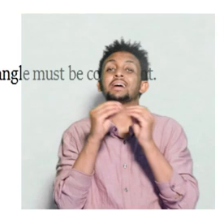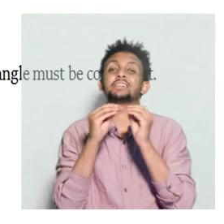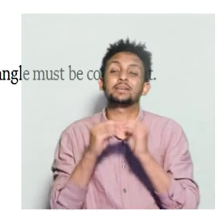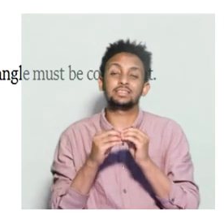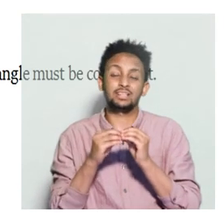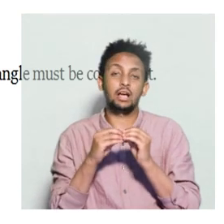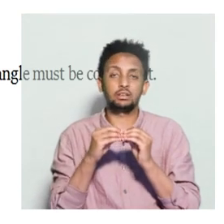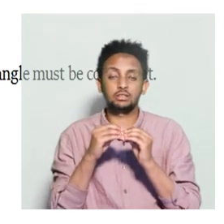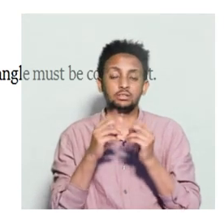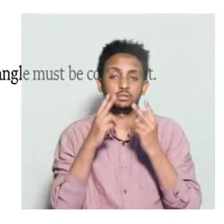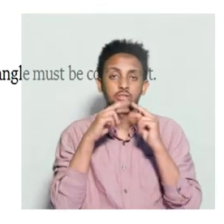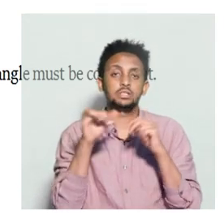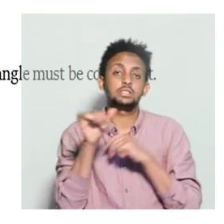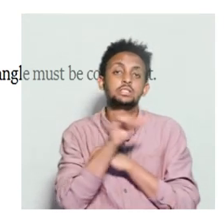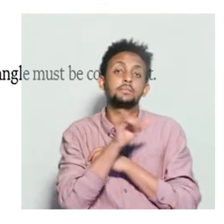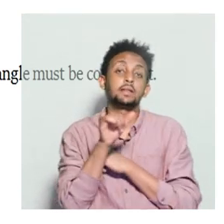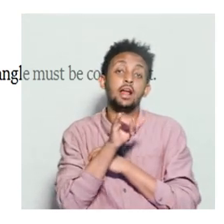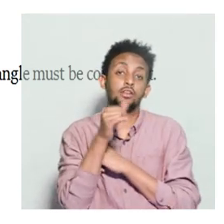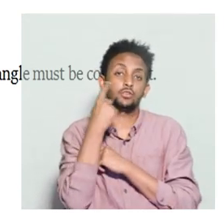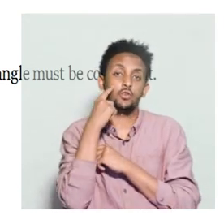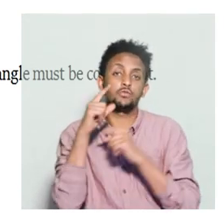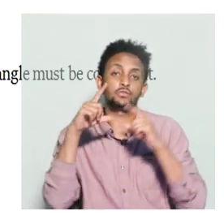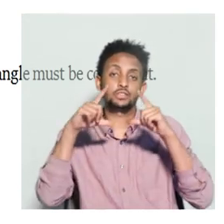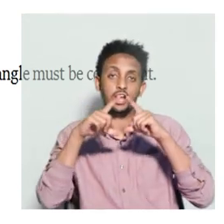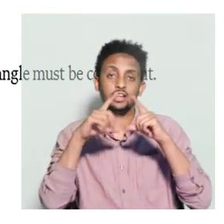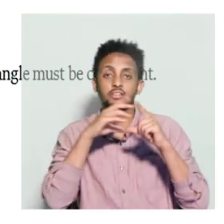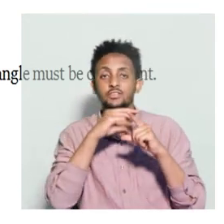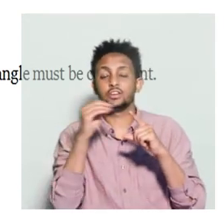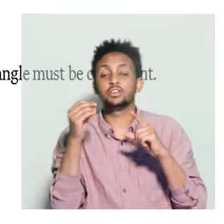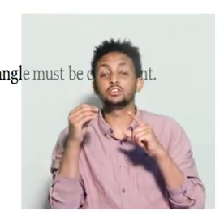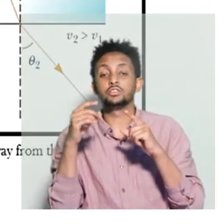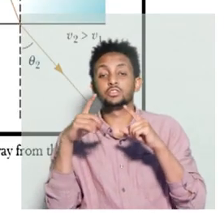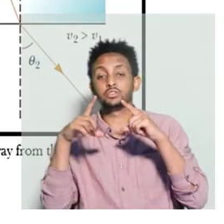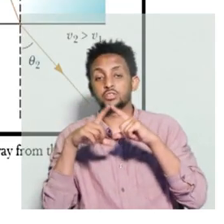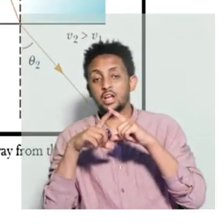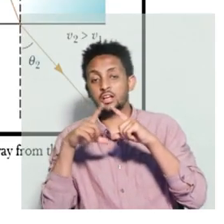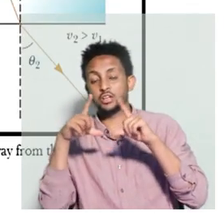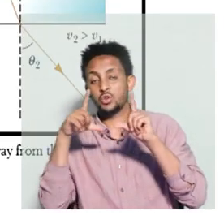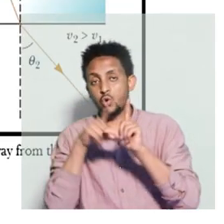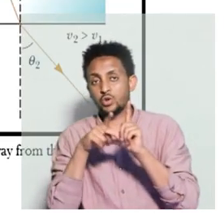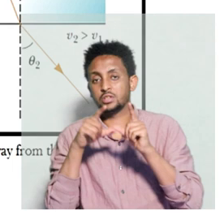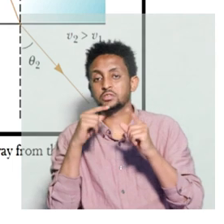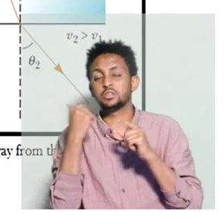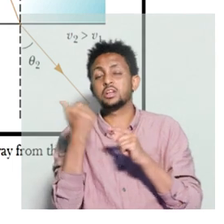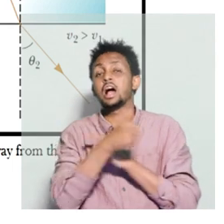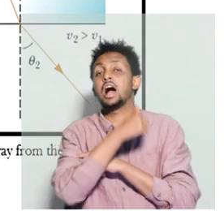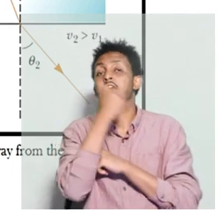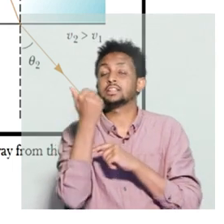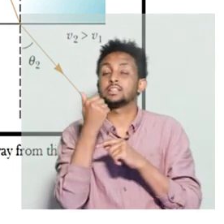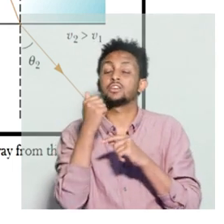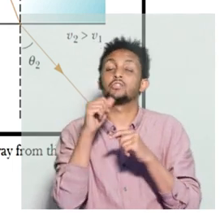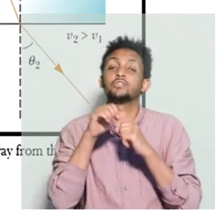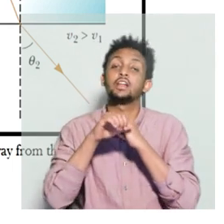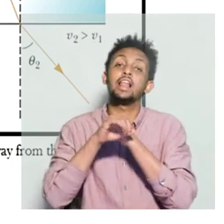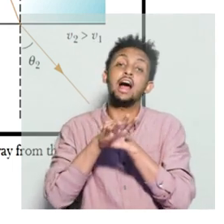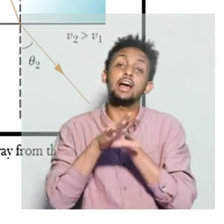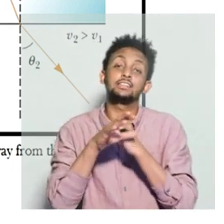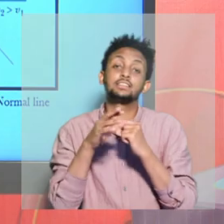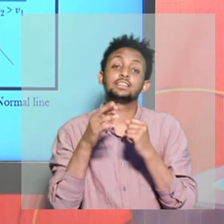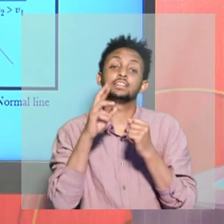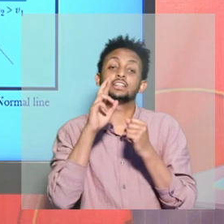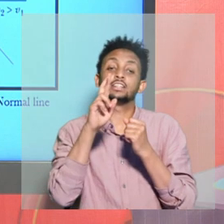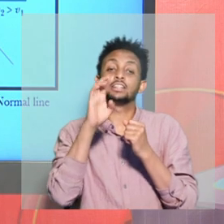mathematical approach, similarity of triangle and congruency of triangles. And the other property of light is